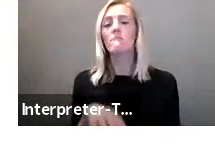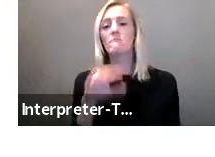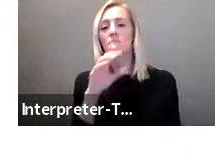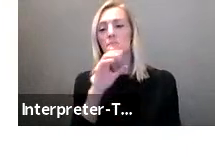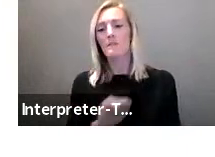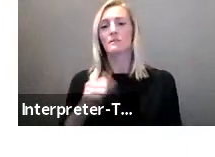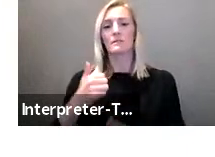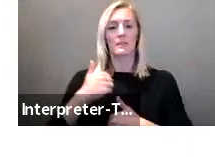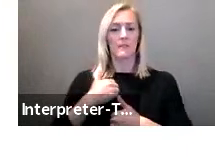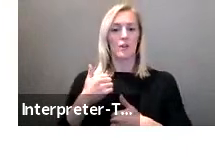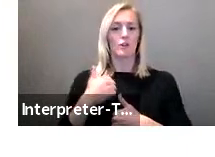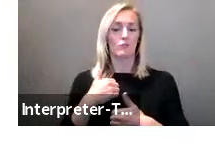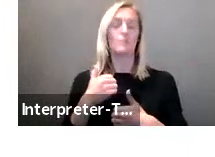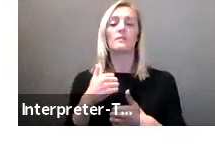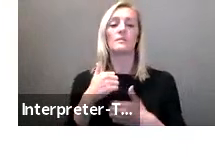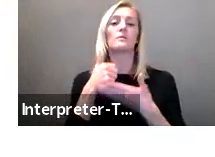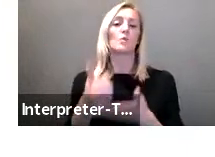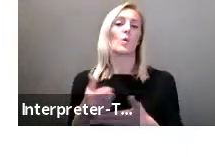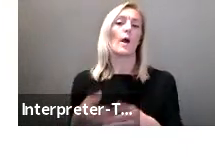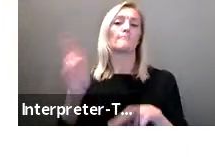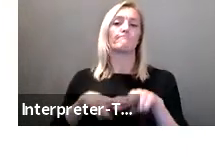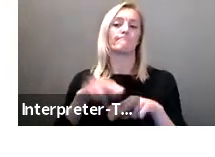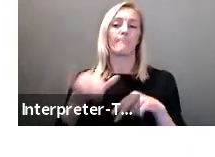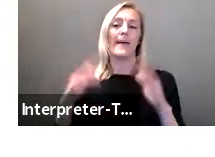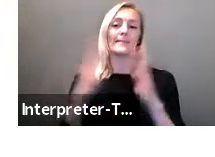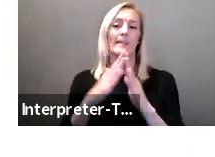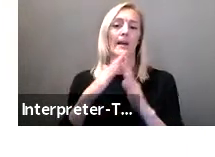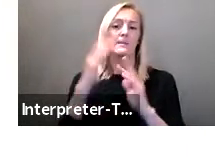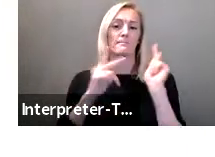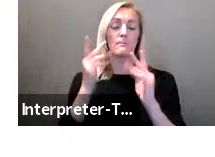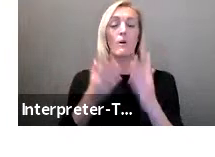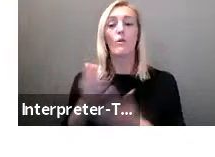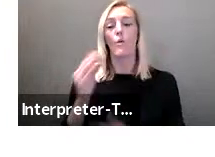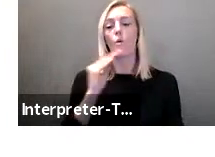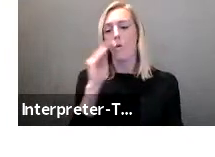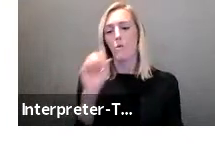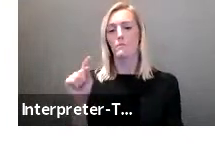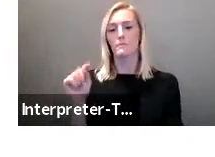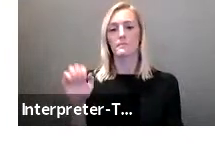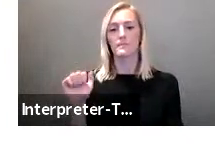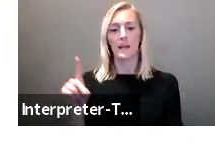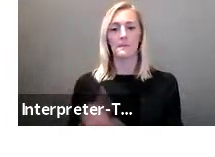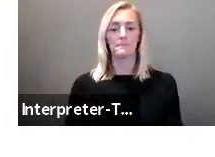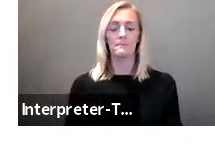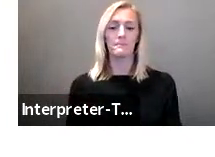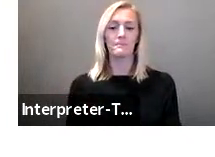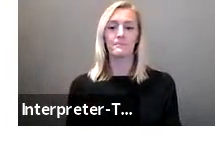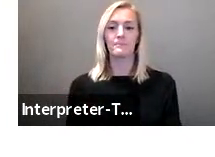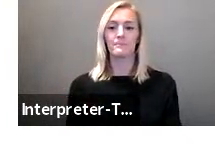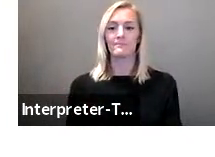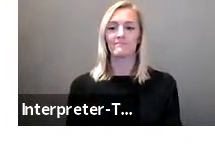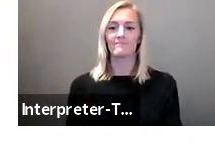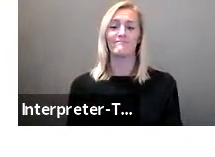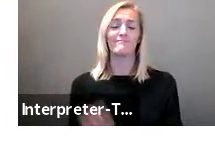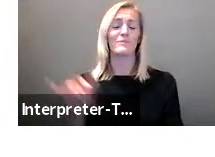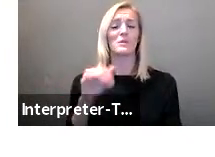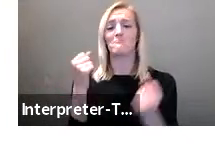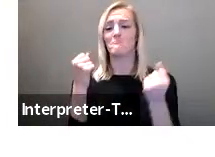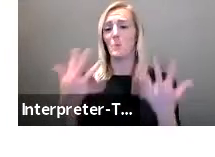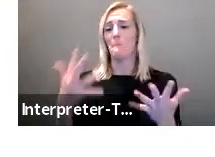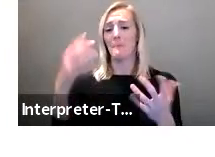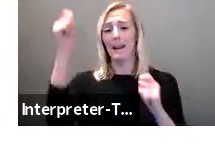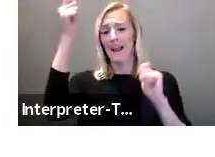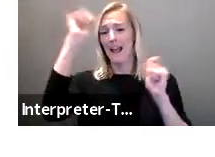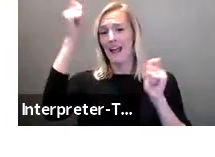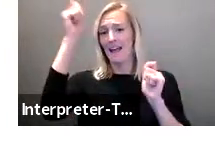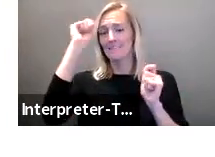as part of their effort to increase the town's population through homesteading. She also serves so many hats. She